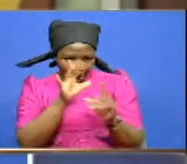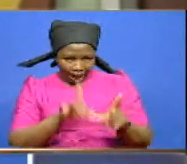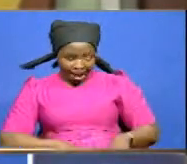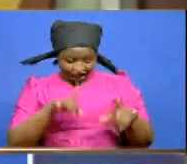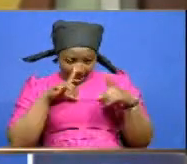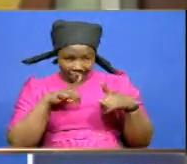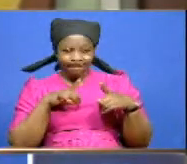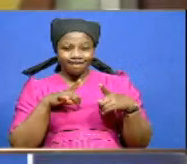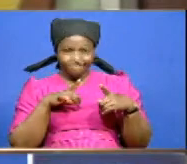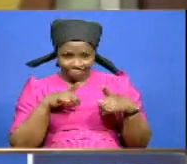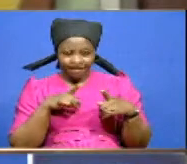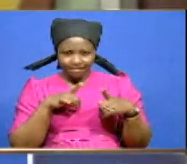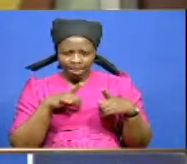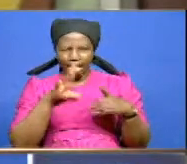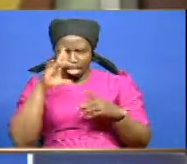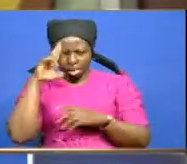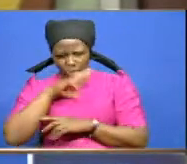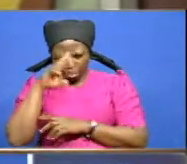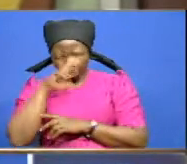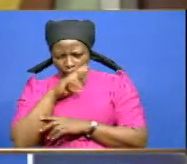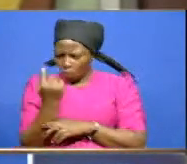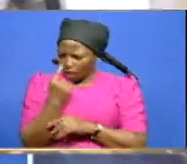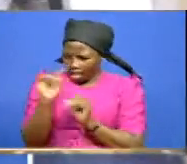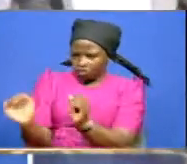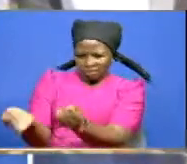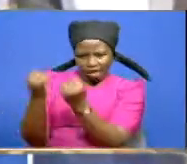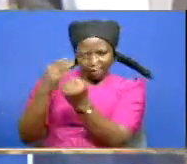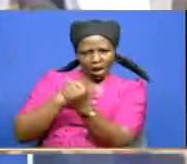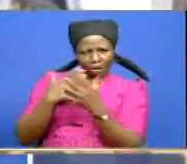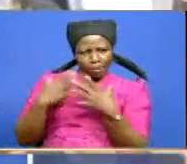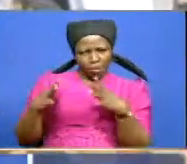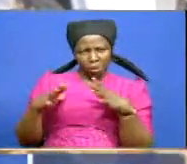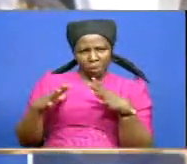line just to save our people.